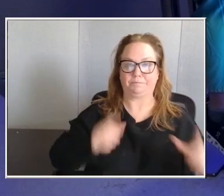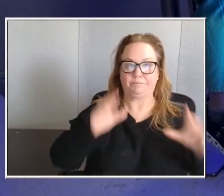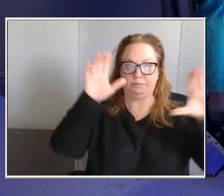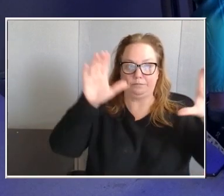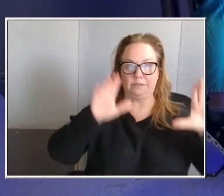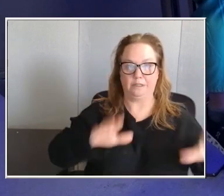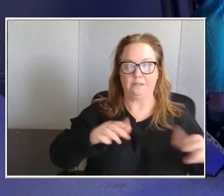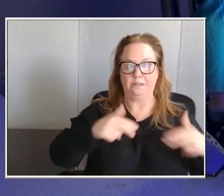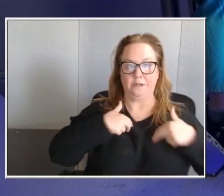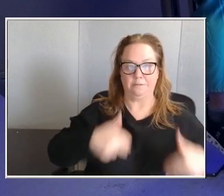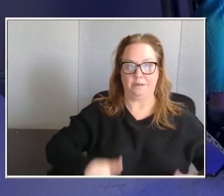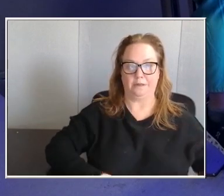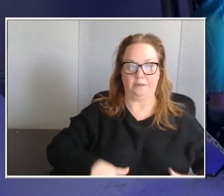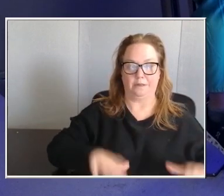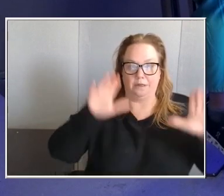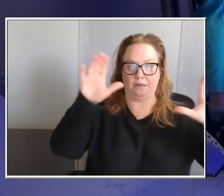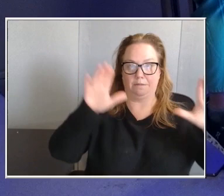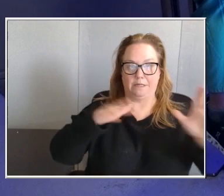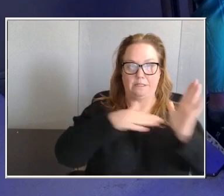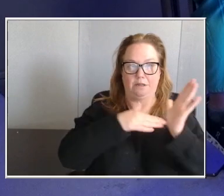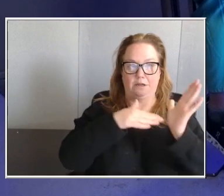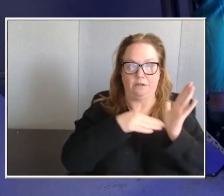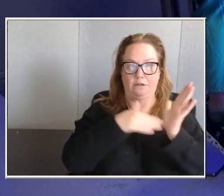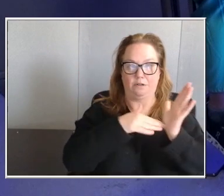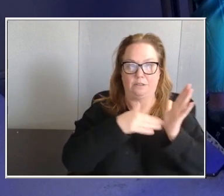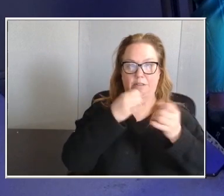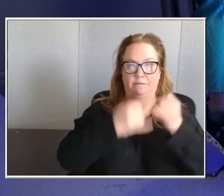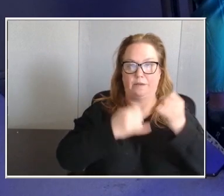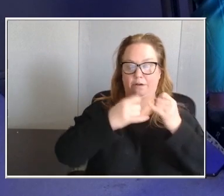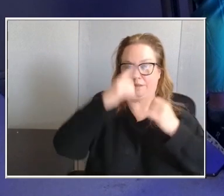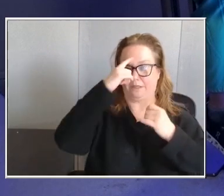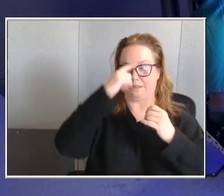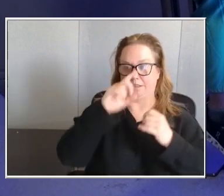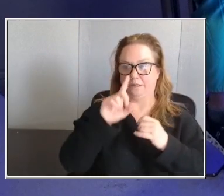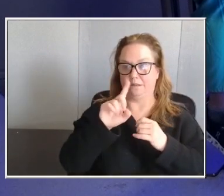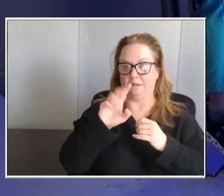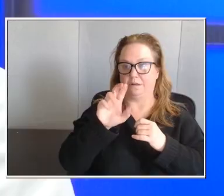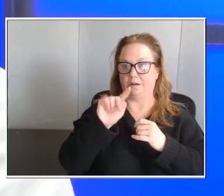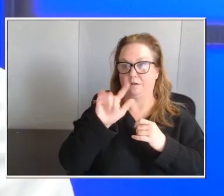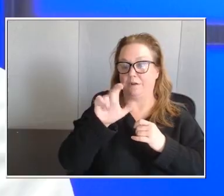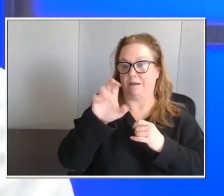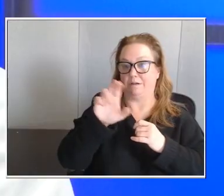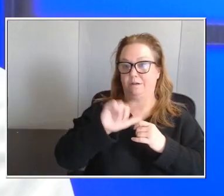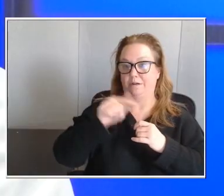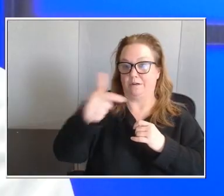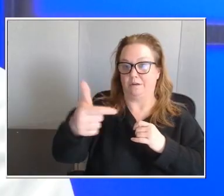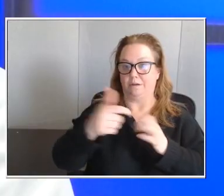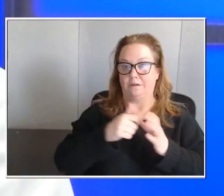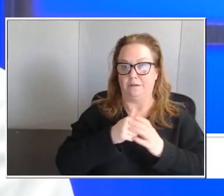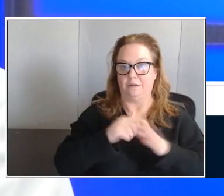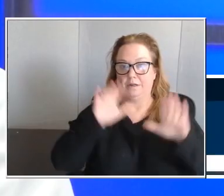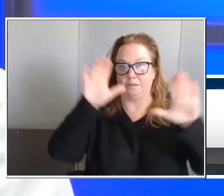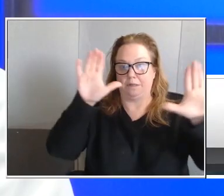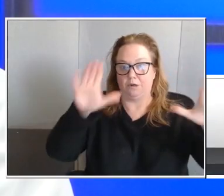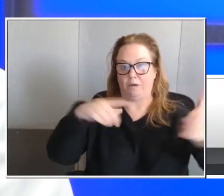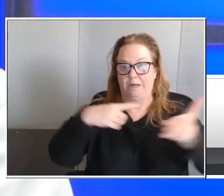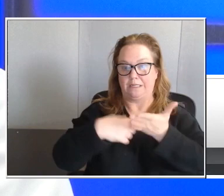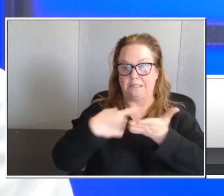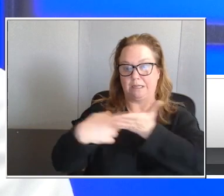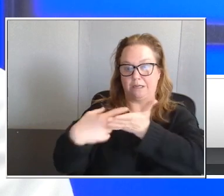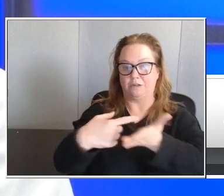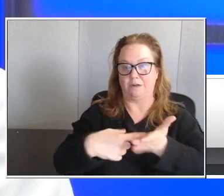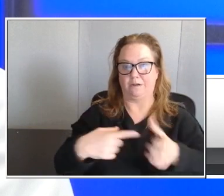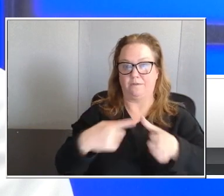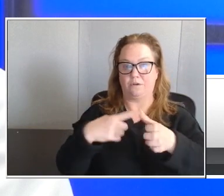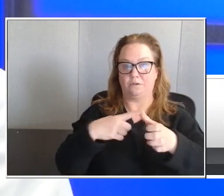human beings and amazing physicians. So let's get some final thoughts. Dr. Taylor, I'm going to start with you. I think this has been a great discussion. I think that first and foremost, we